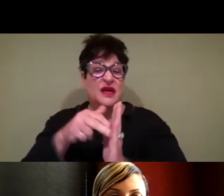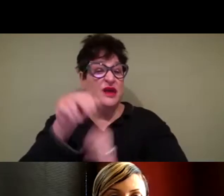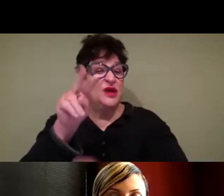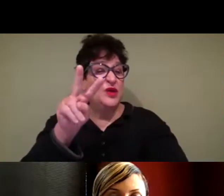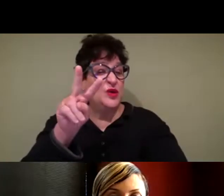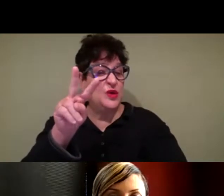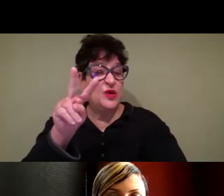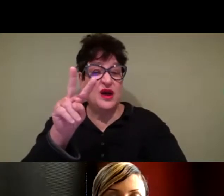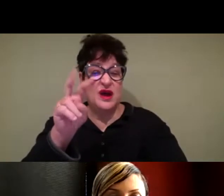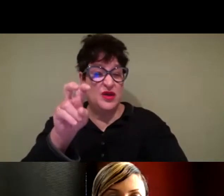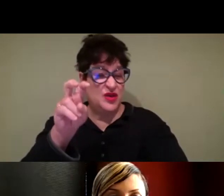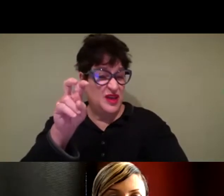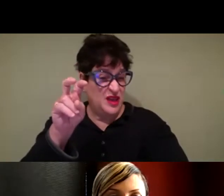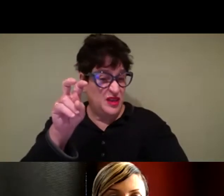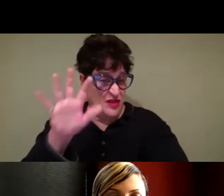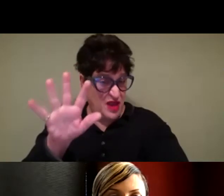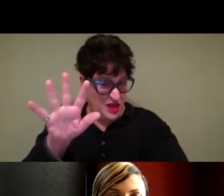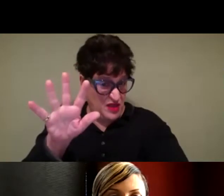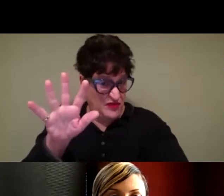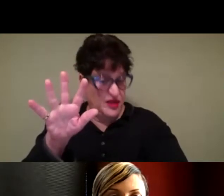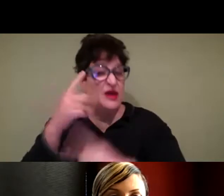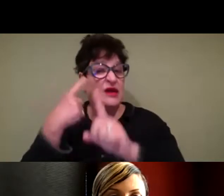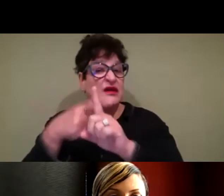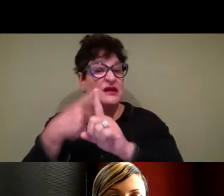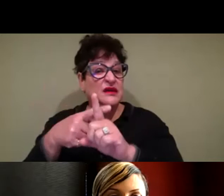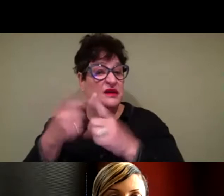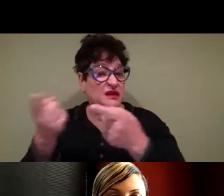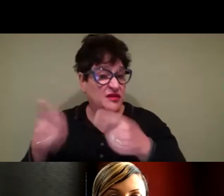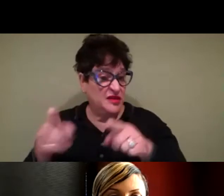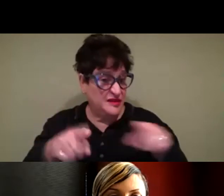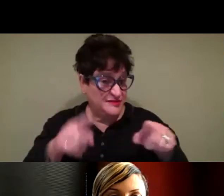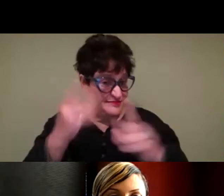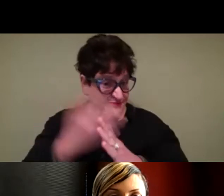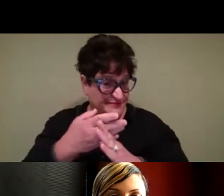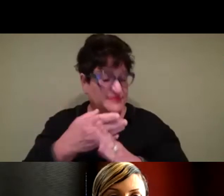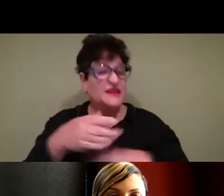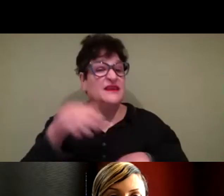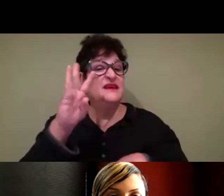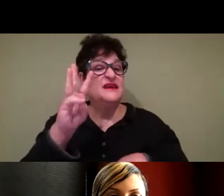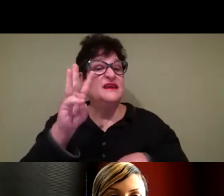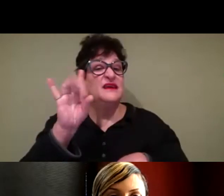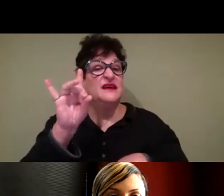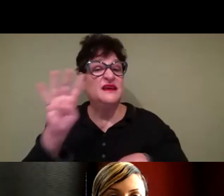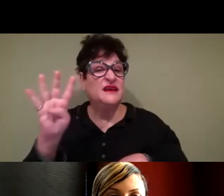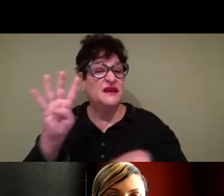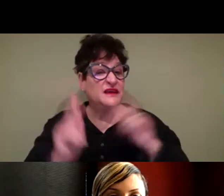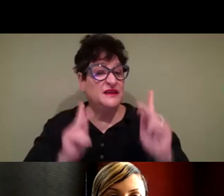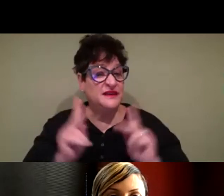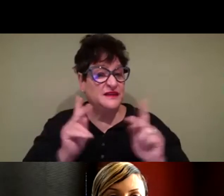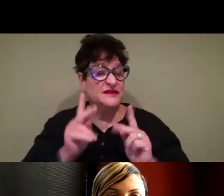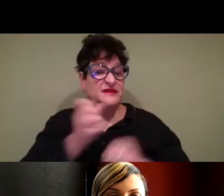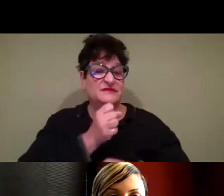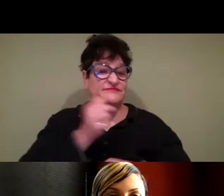3,205 positive cases with a total of 684 people hospitalized over